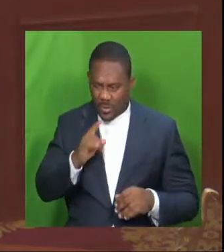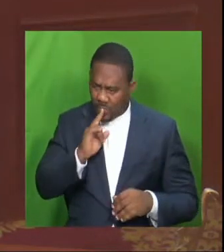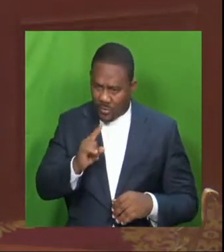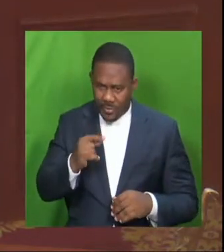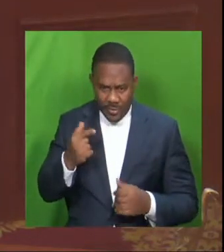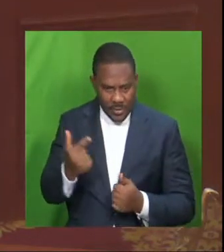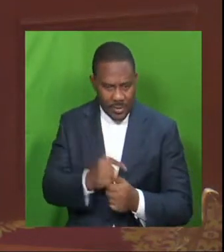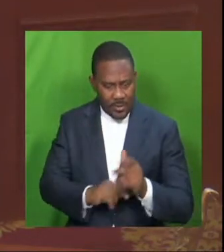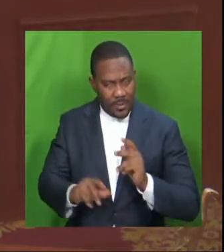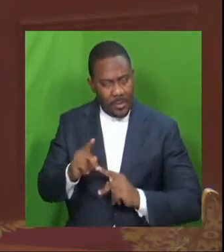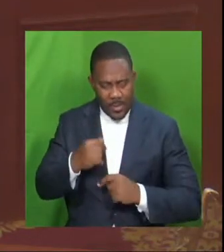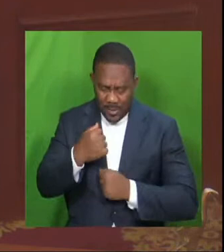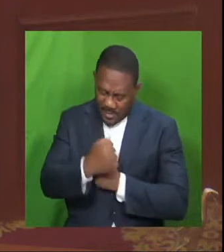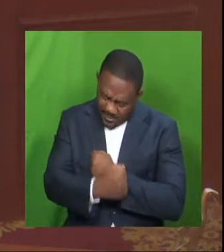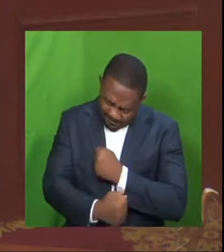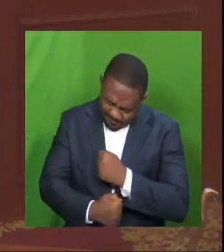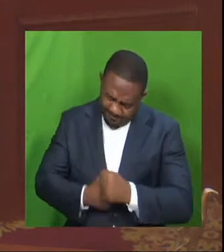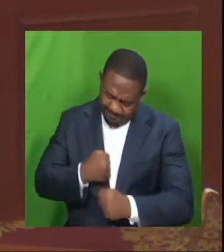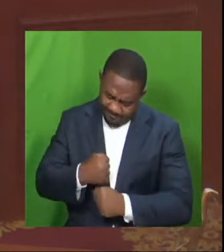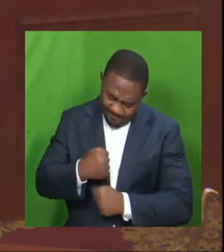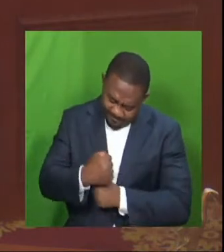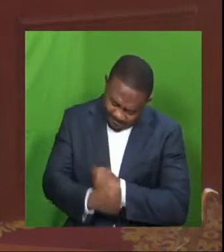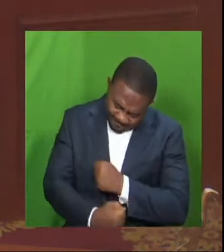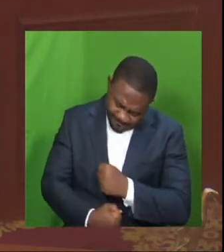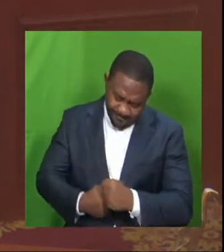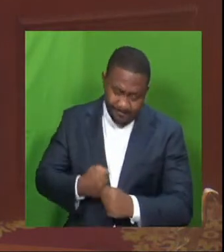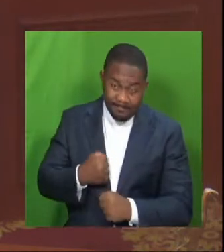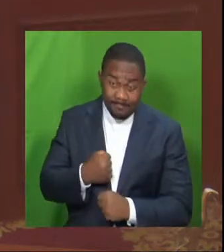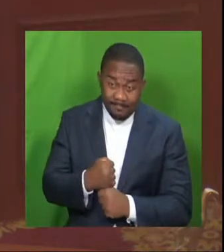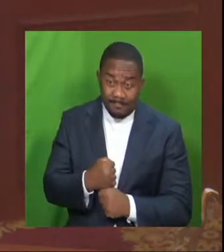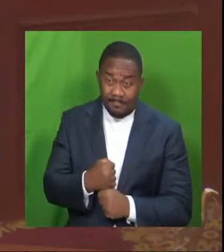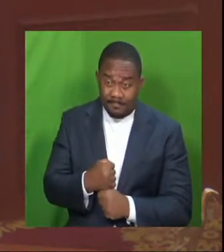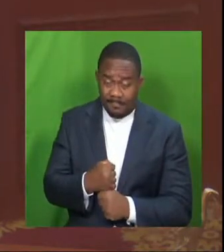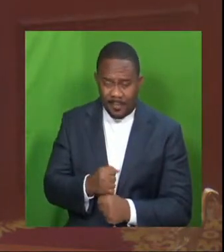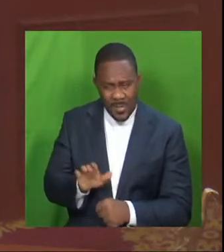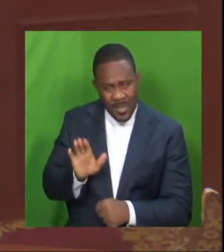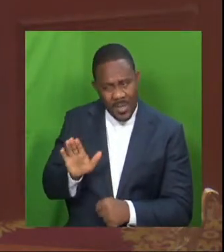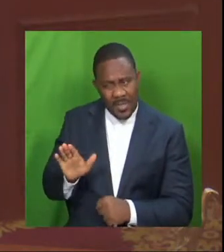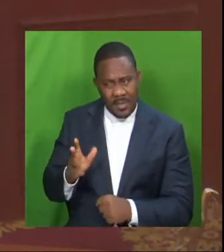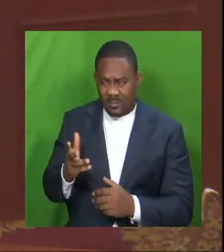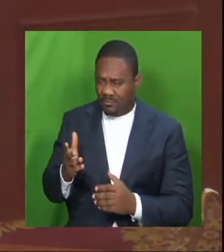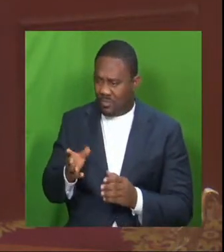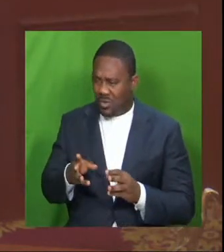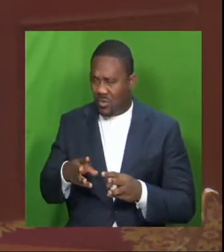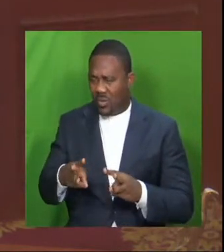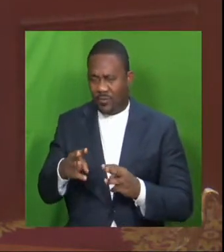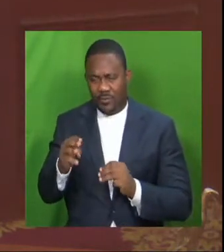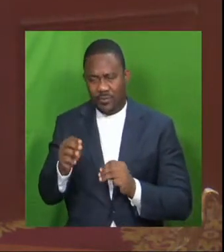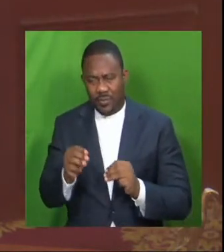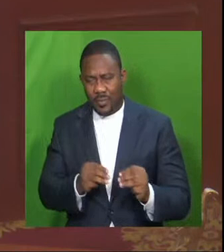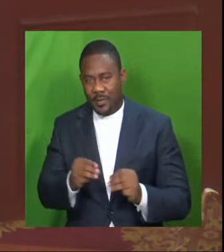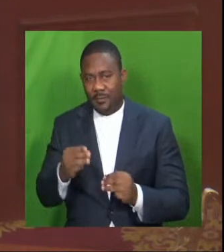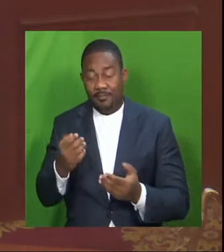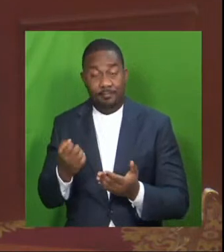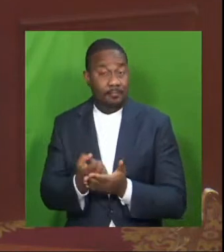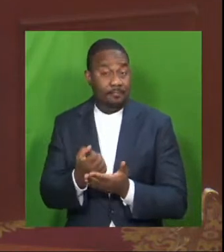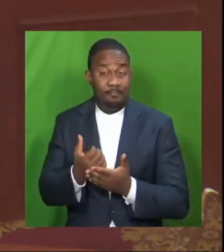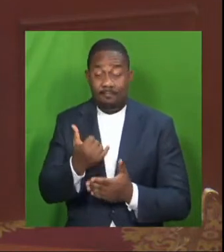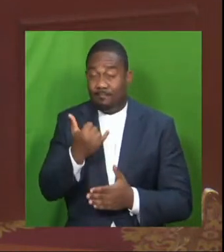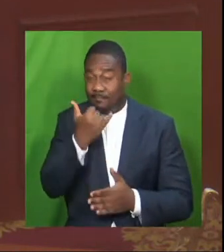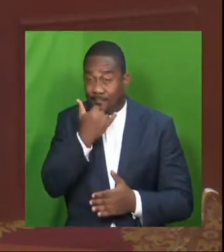are suffering and reeling under the hardships of his mismanaged economy, his inability to address